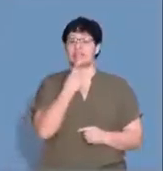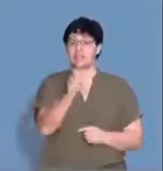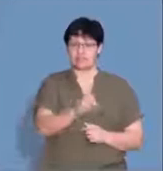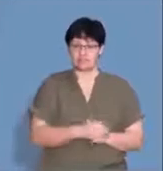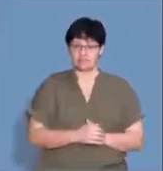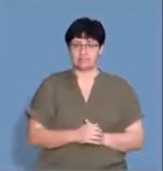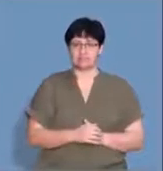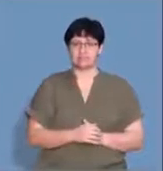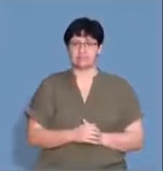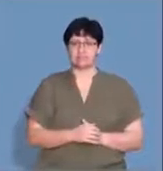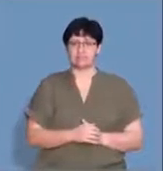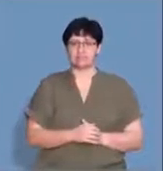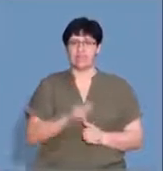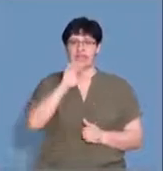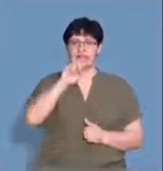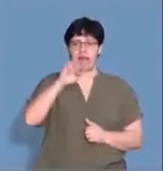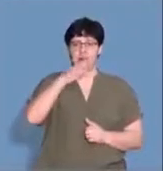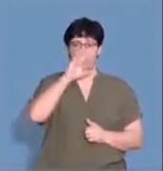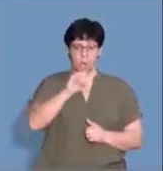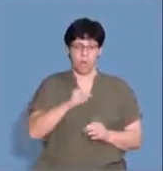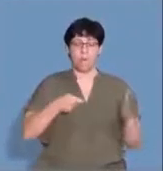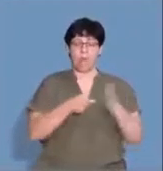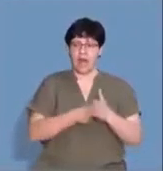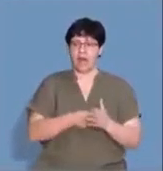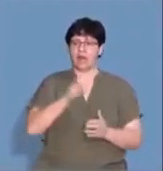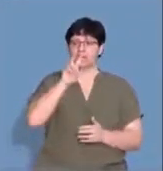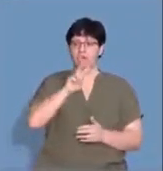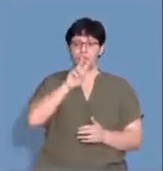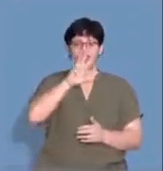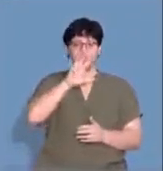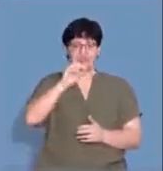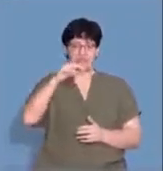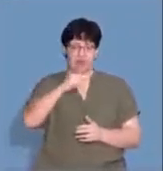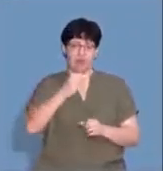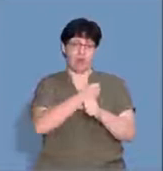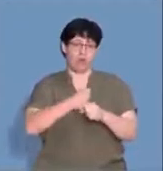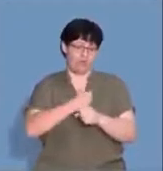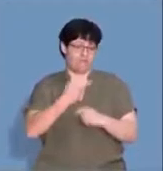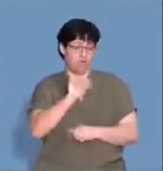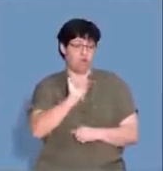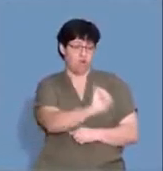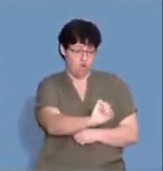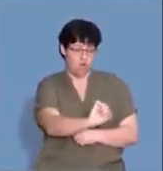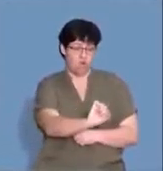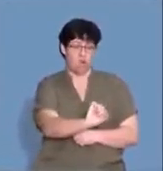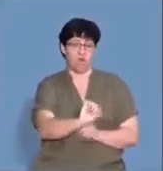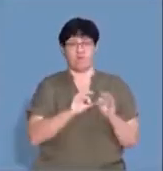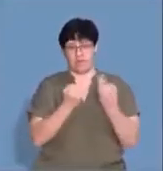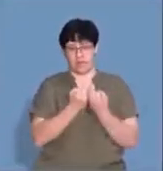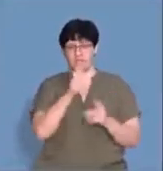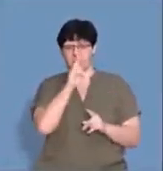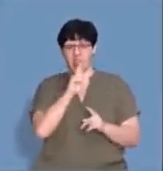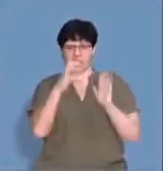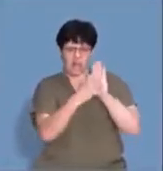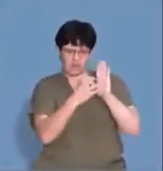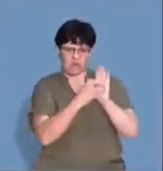says, Letaro bought 750-gram tin of coffee for his family. Study the diagram below and answer